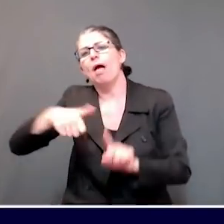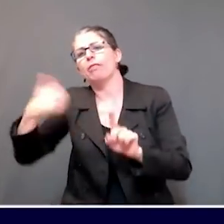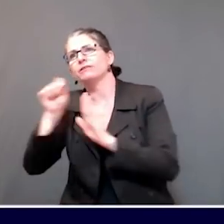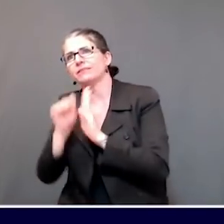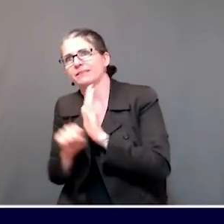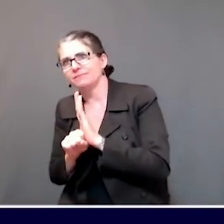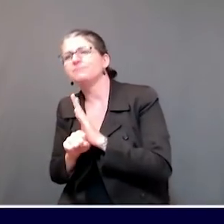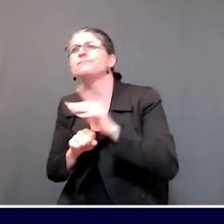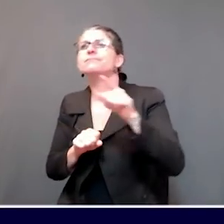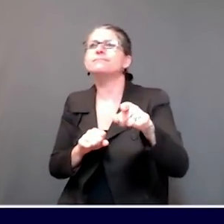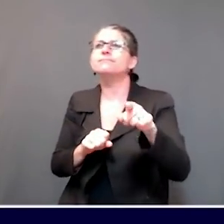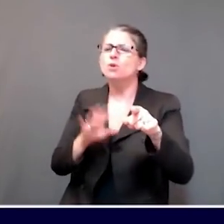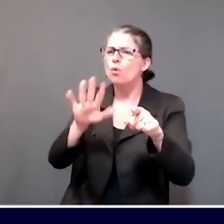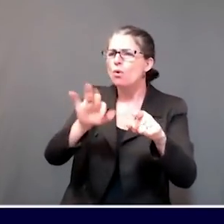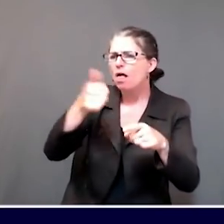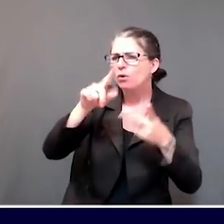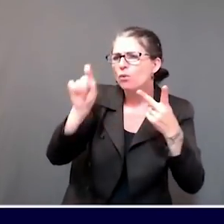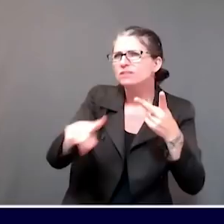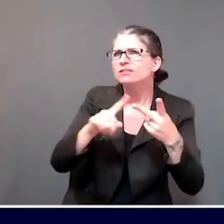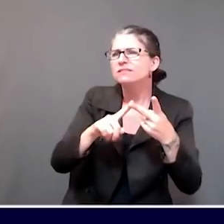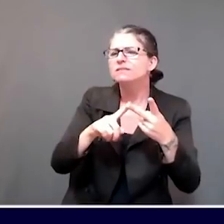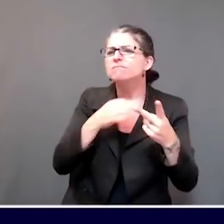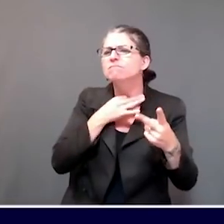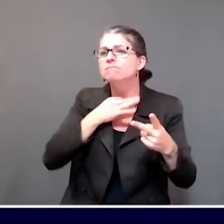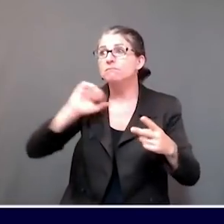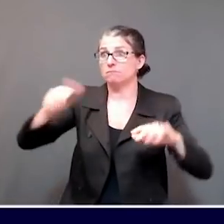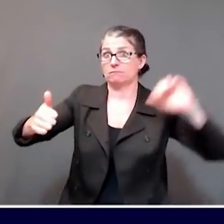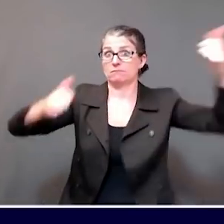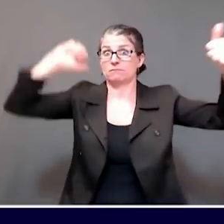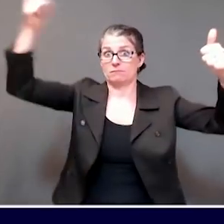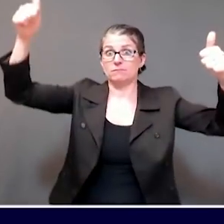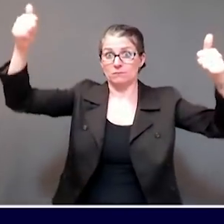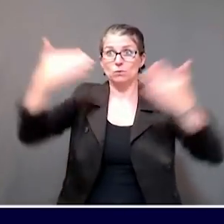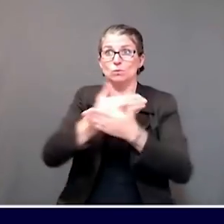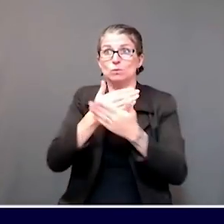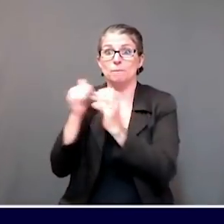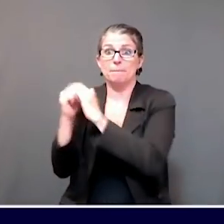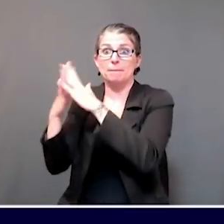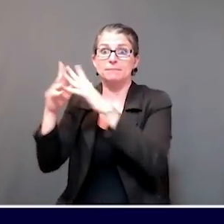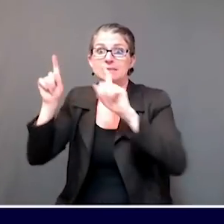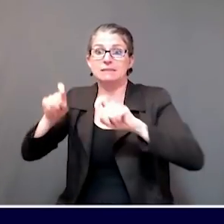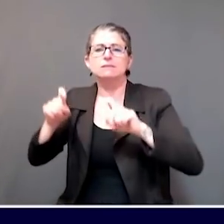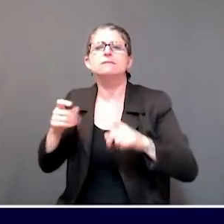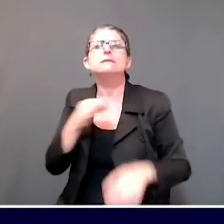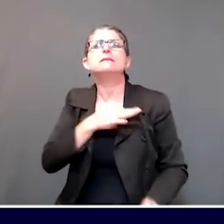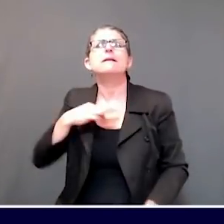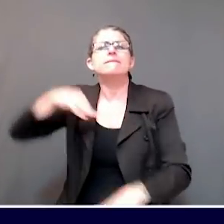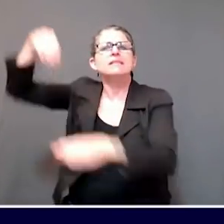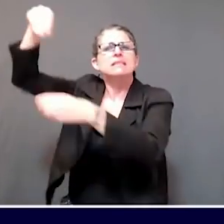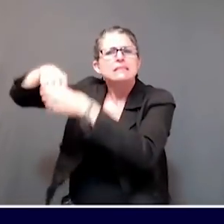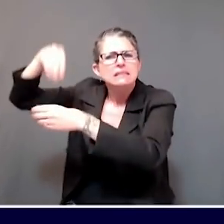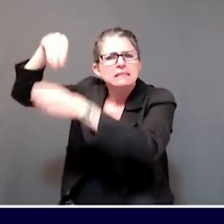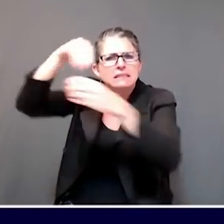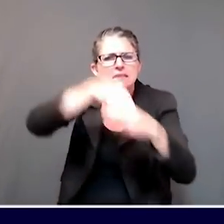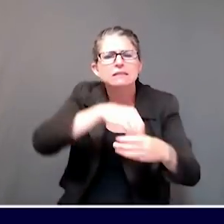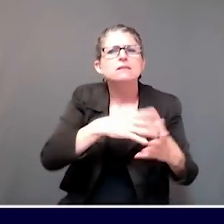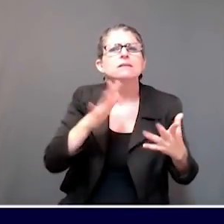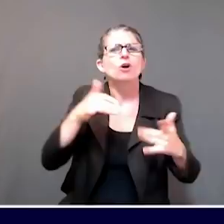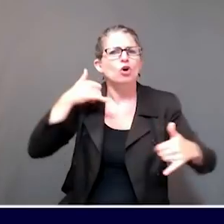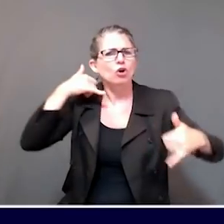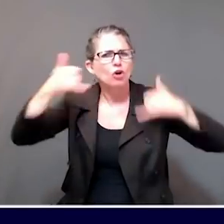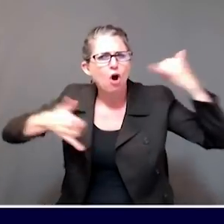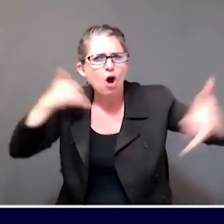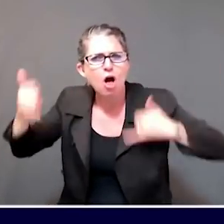is it enough to meet demand with the expanded testing that's going to come with these swab and send sites? Sure.